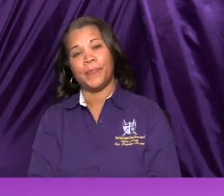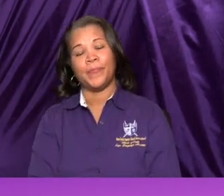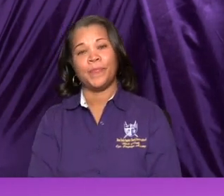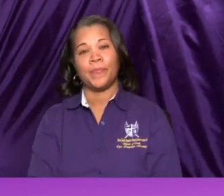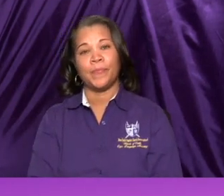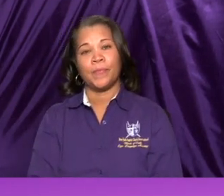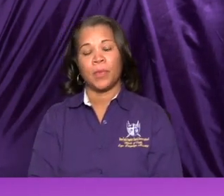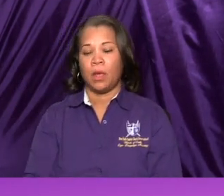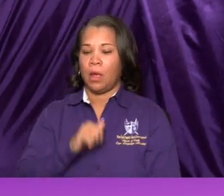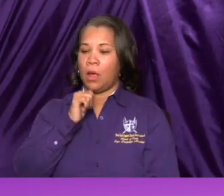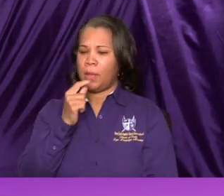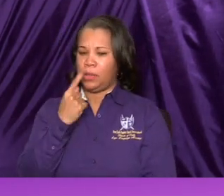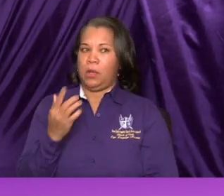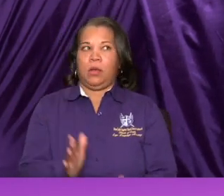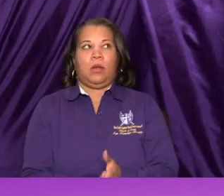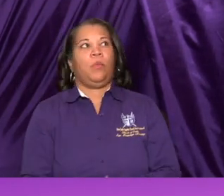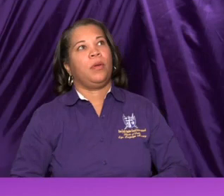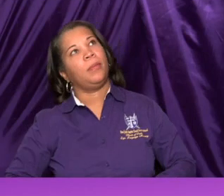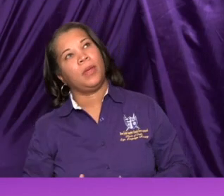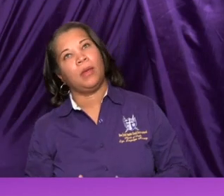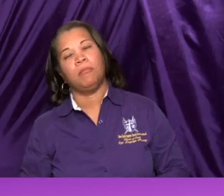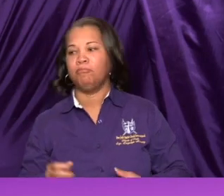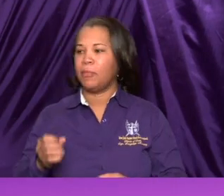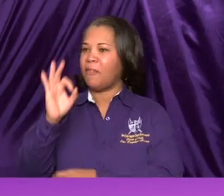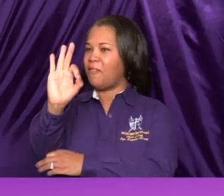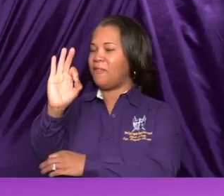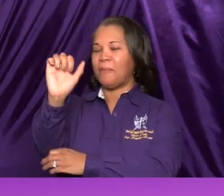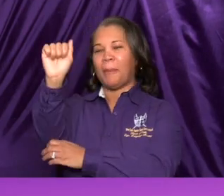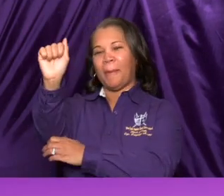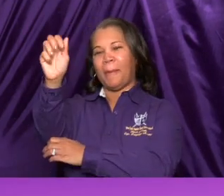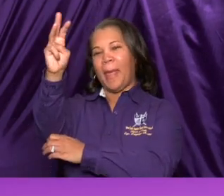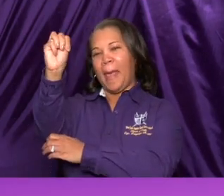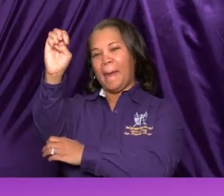I'm not suggesting that I want to be famous, but just seen.